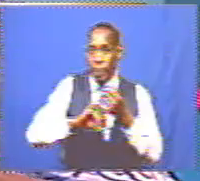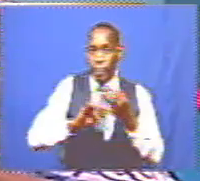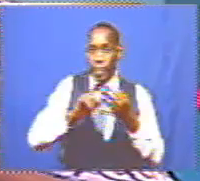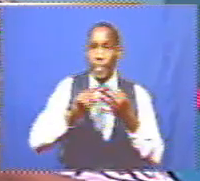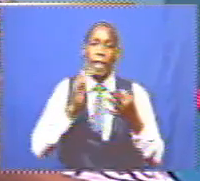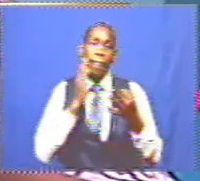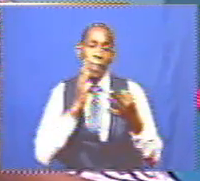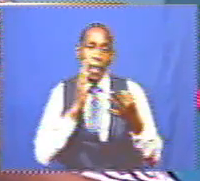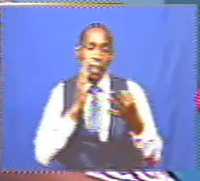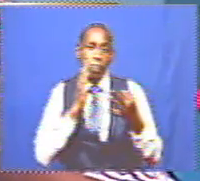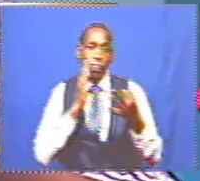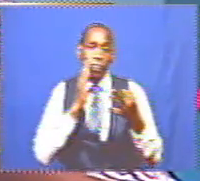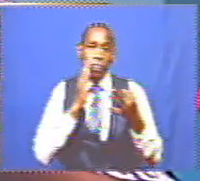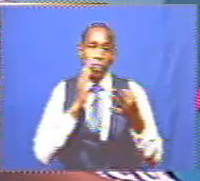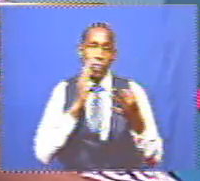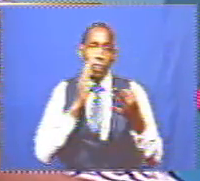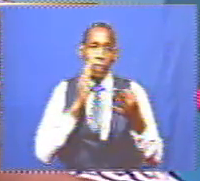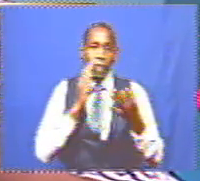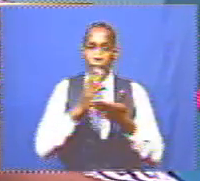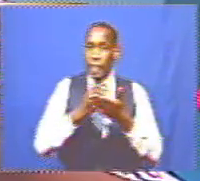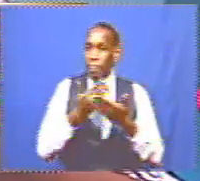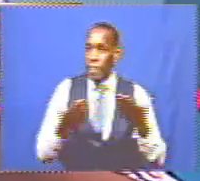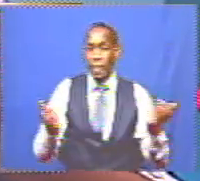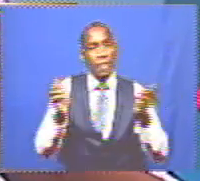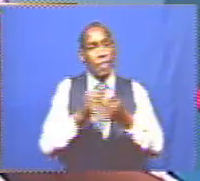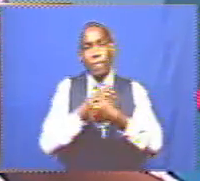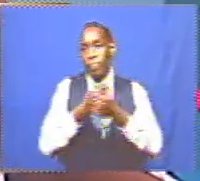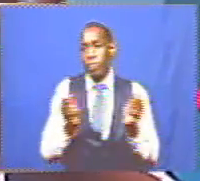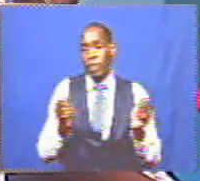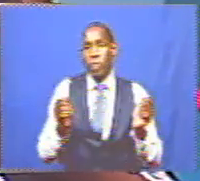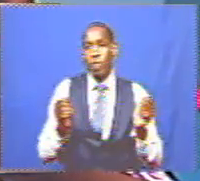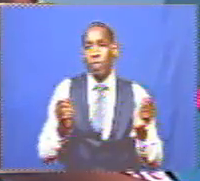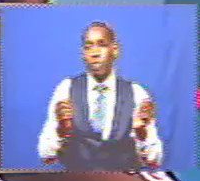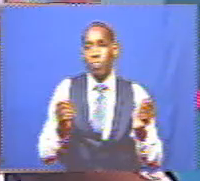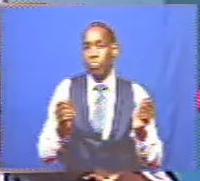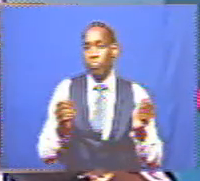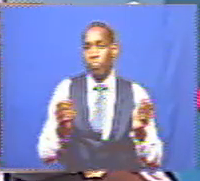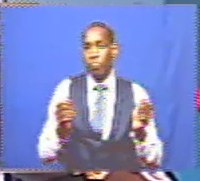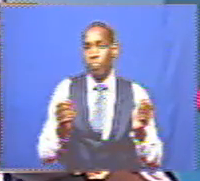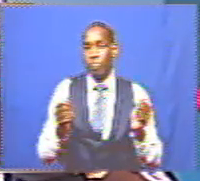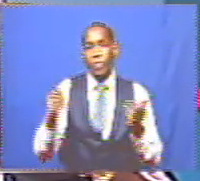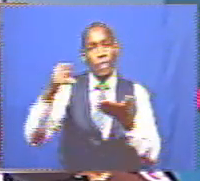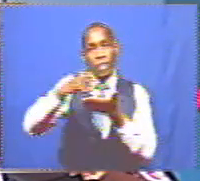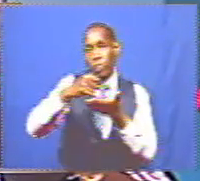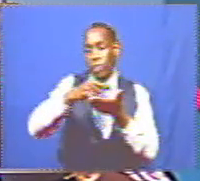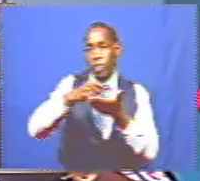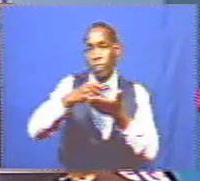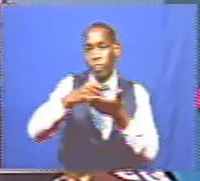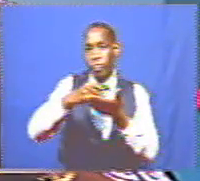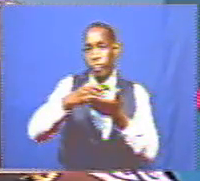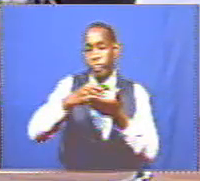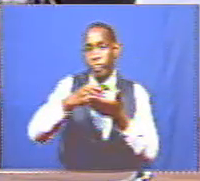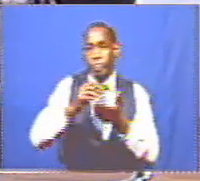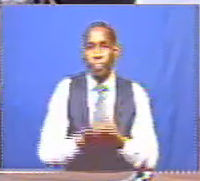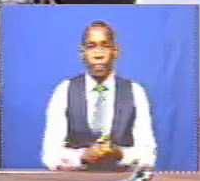mother, and there's certain things that you wouldn't want to be able to be judged on your personhood.